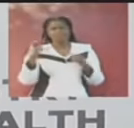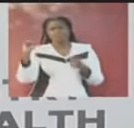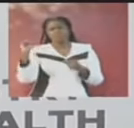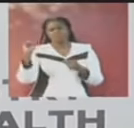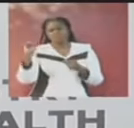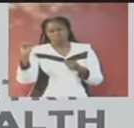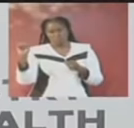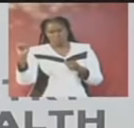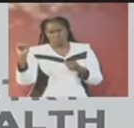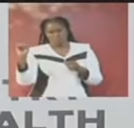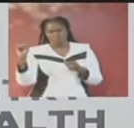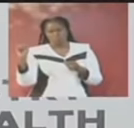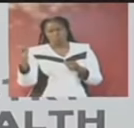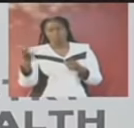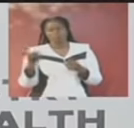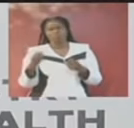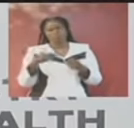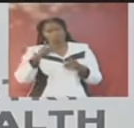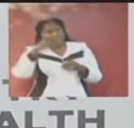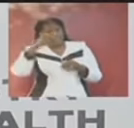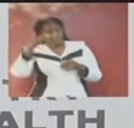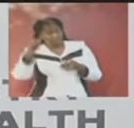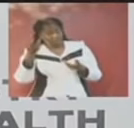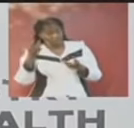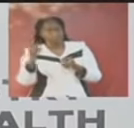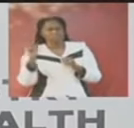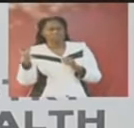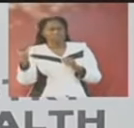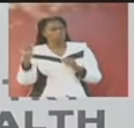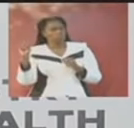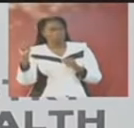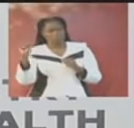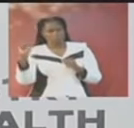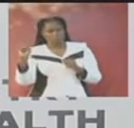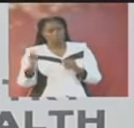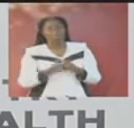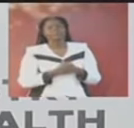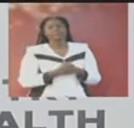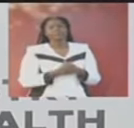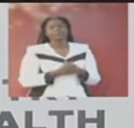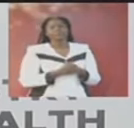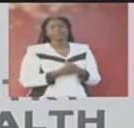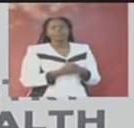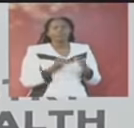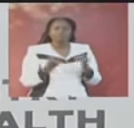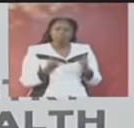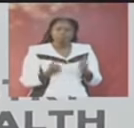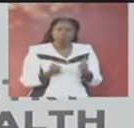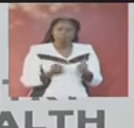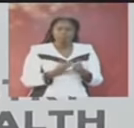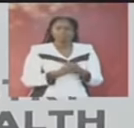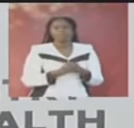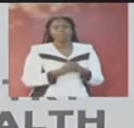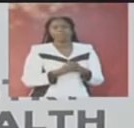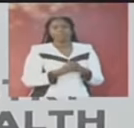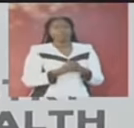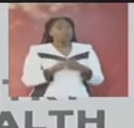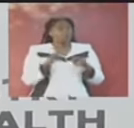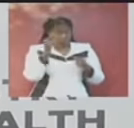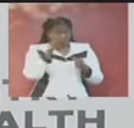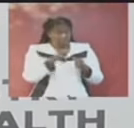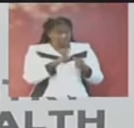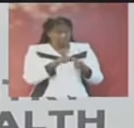state quarantine facilities, which covers patients who are returning nationals